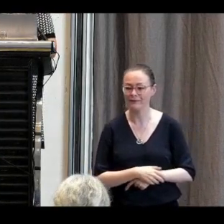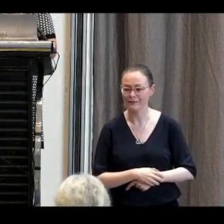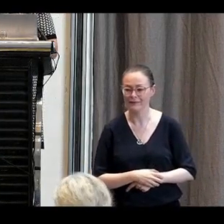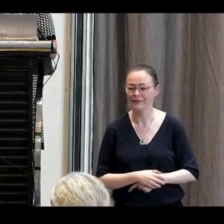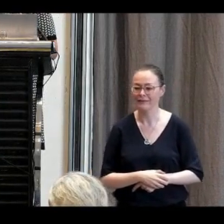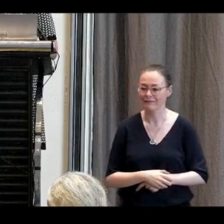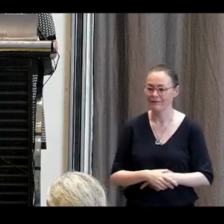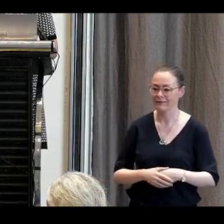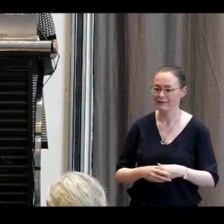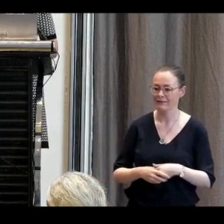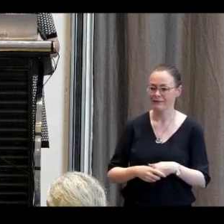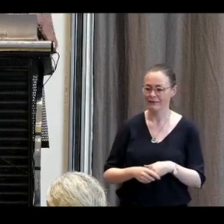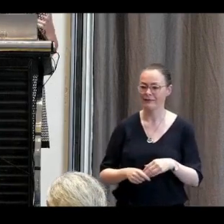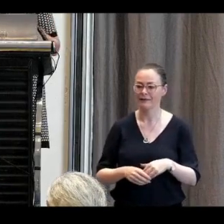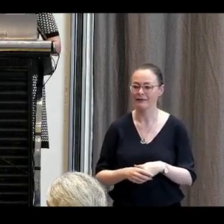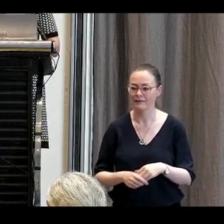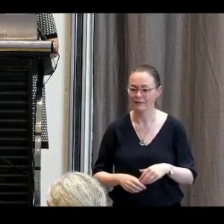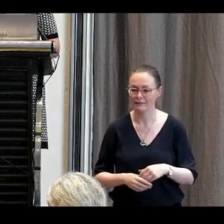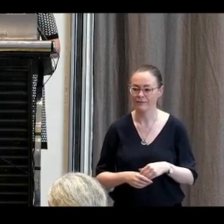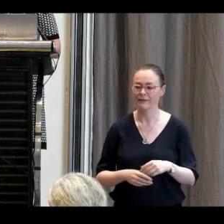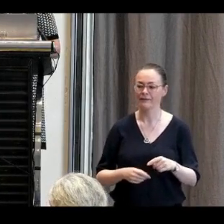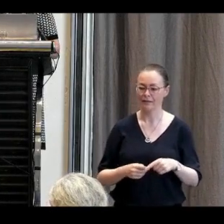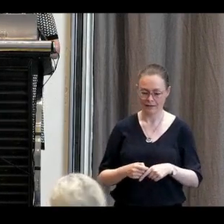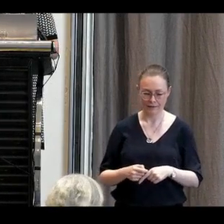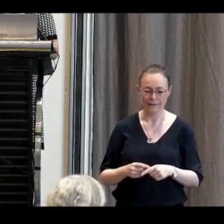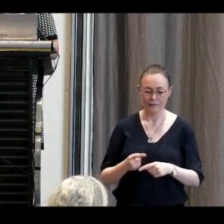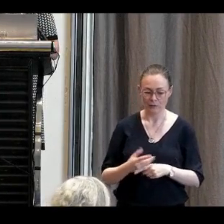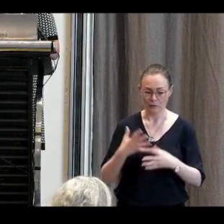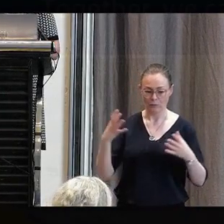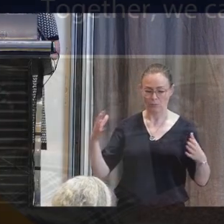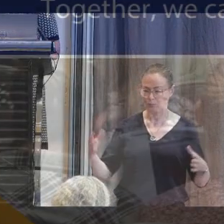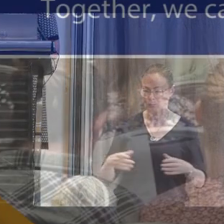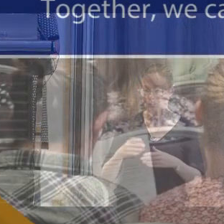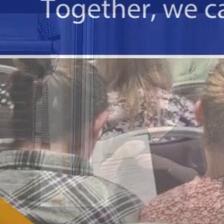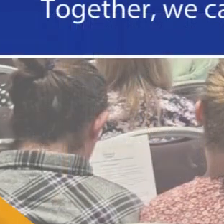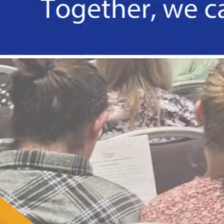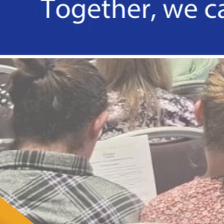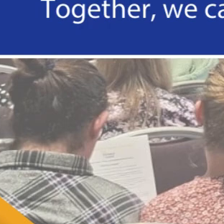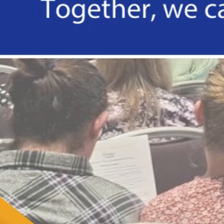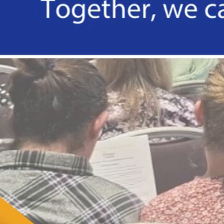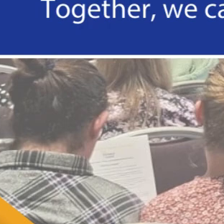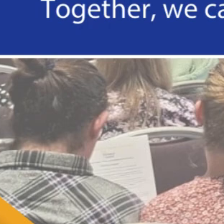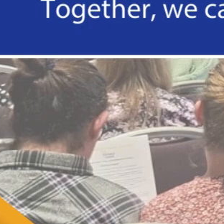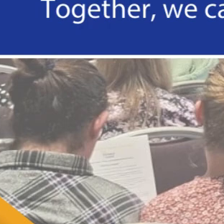is part of their hard work, and with the support, large support from Epilepsy Ireland. So thank you very much.